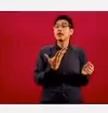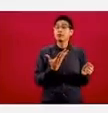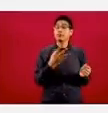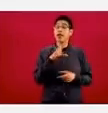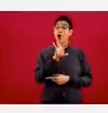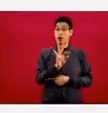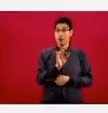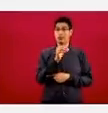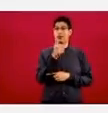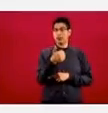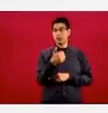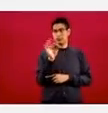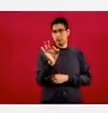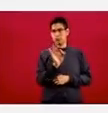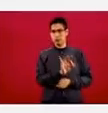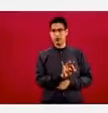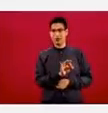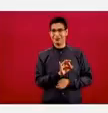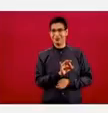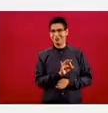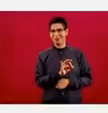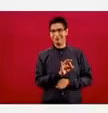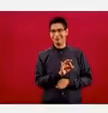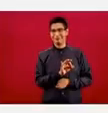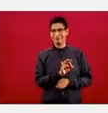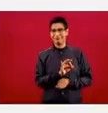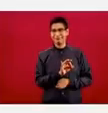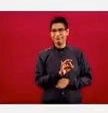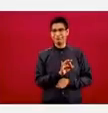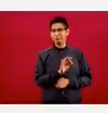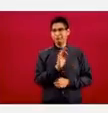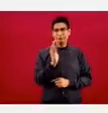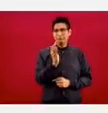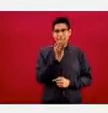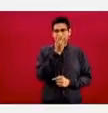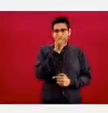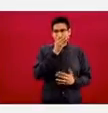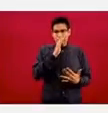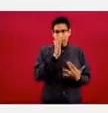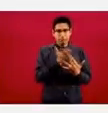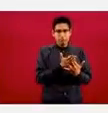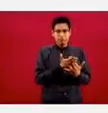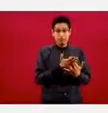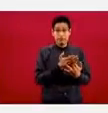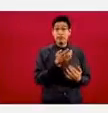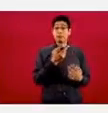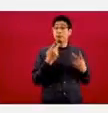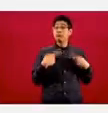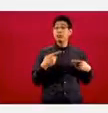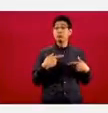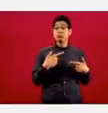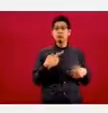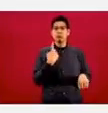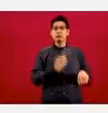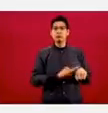have recovered. We're looking at a 46%, which is near half of them,